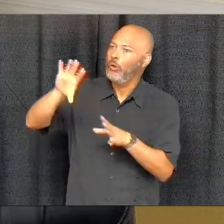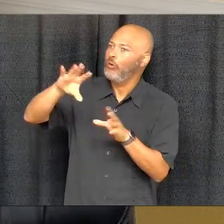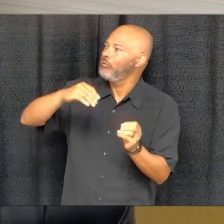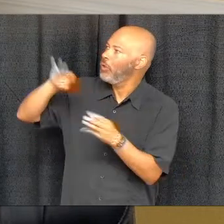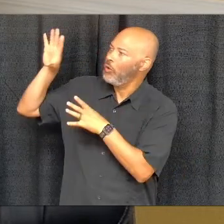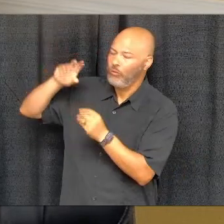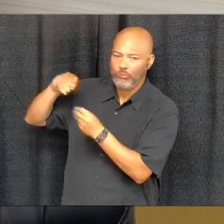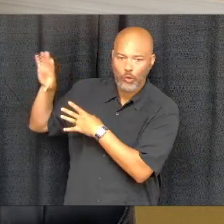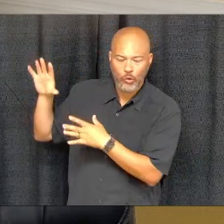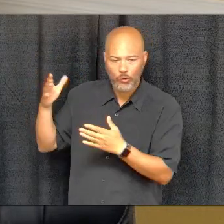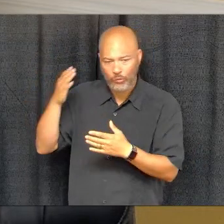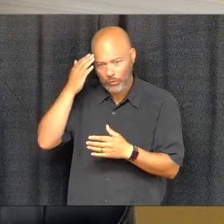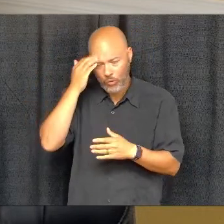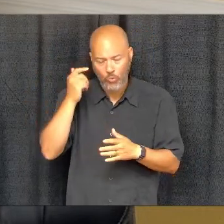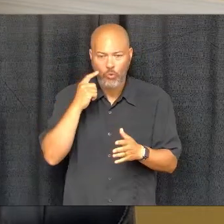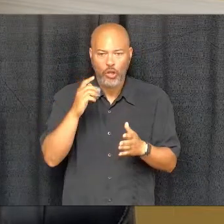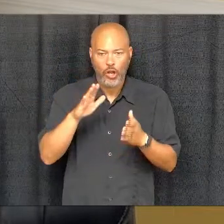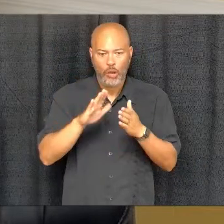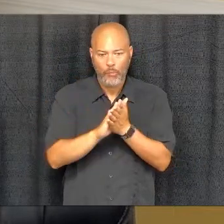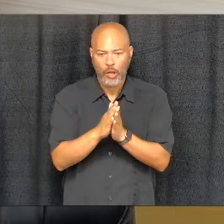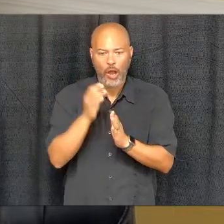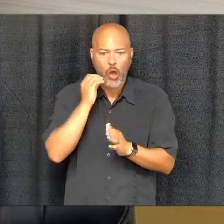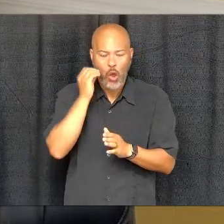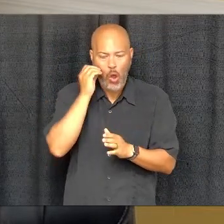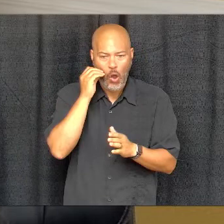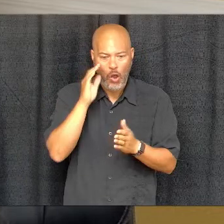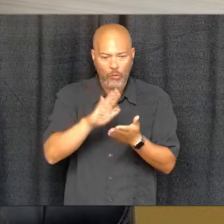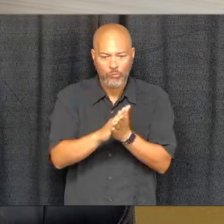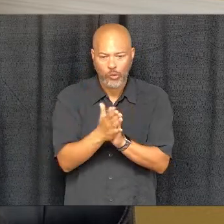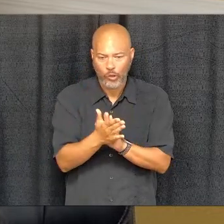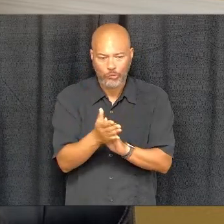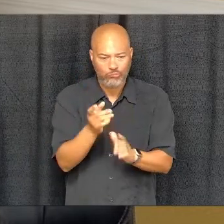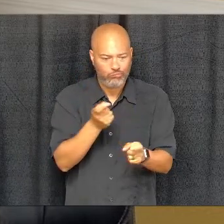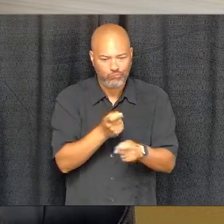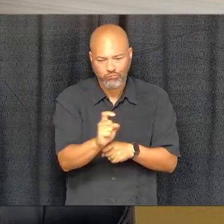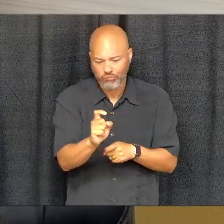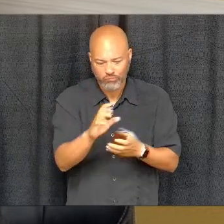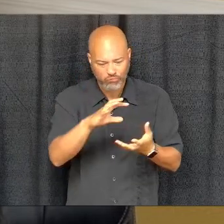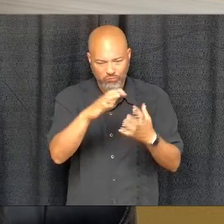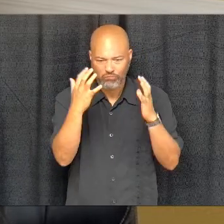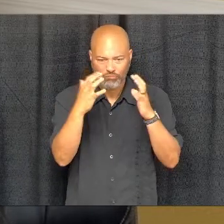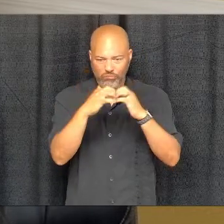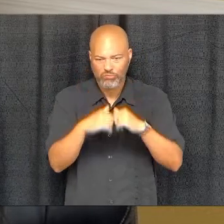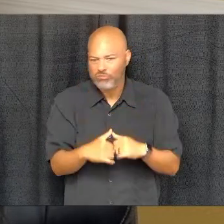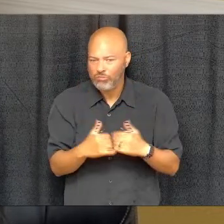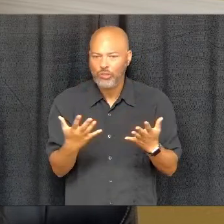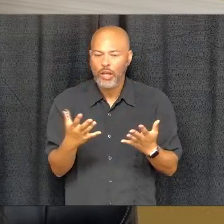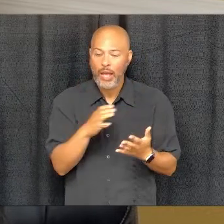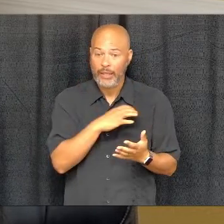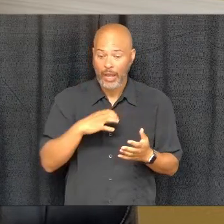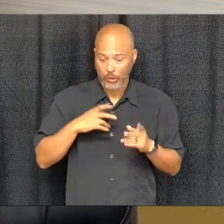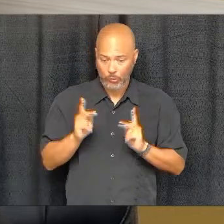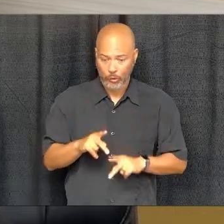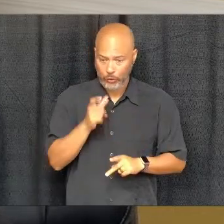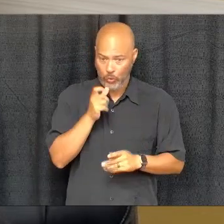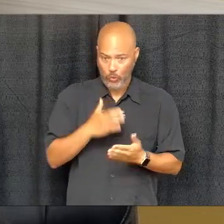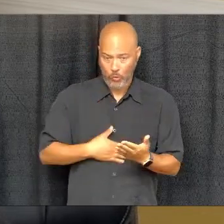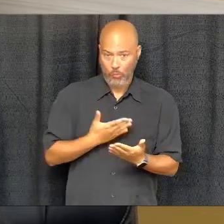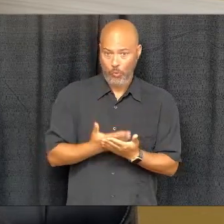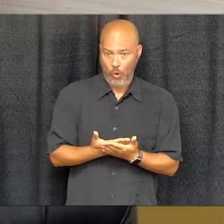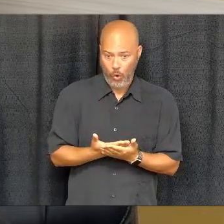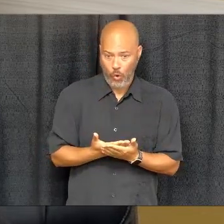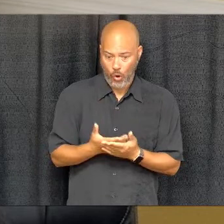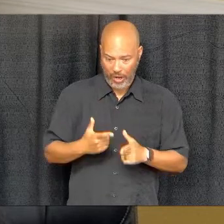cities, which have caused the homes to become ruined or dilapidated. As a council member who was born and raised